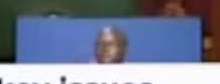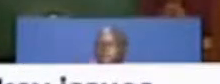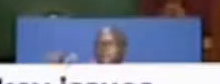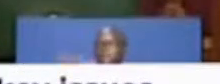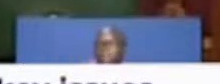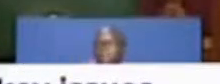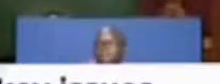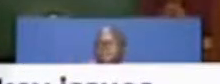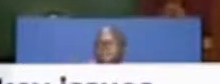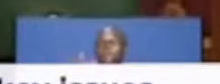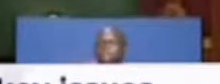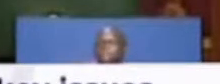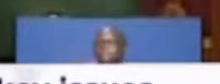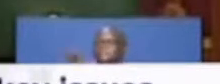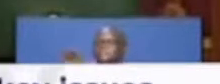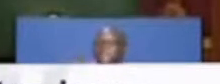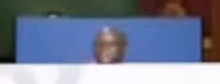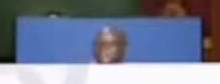county assemblies.